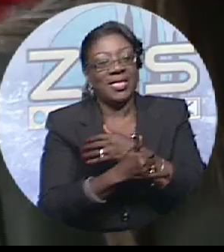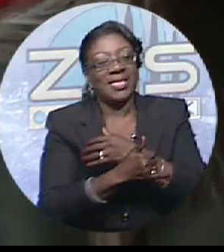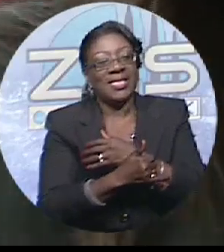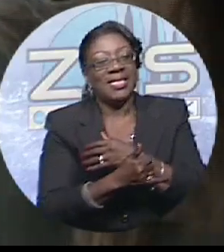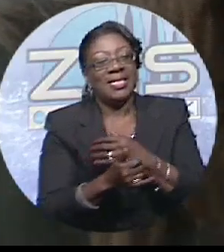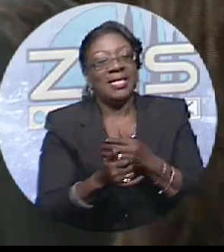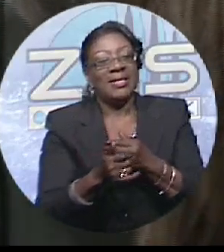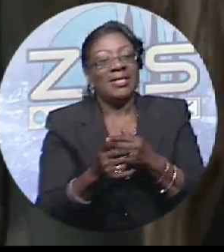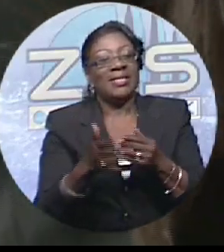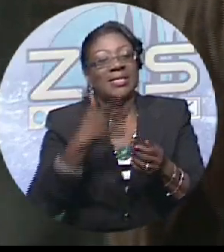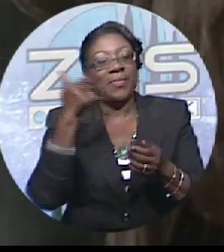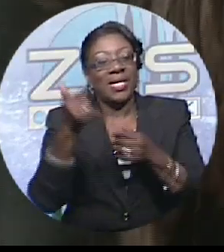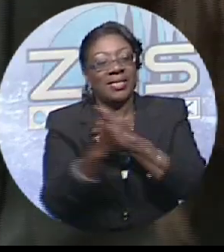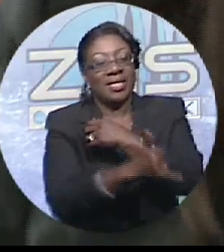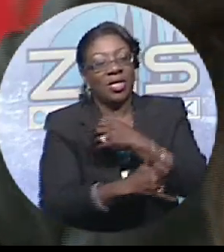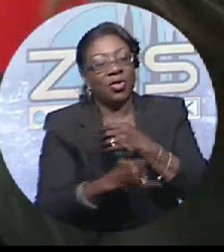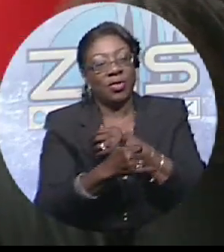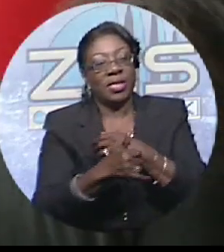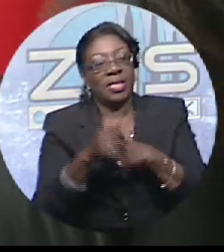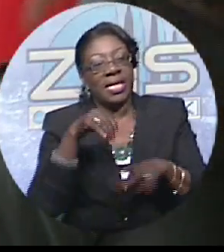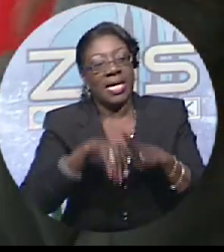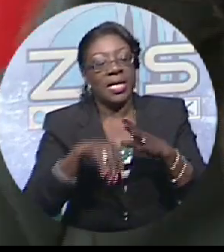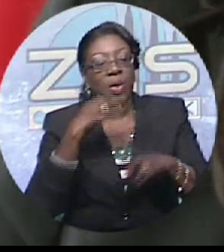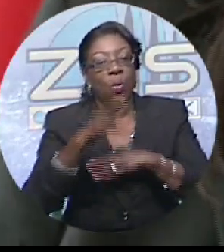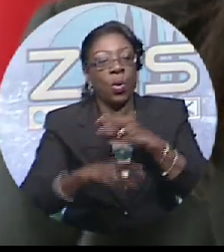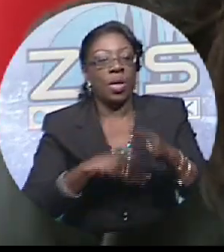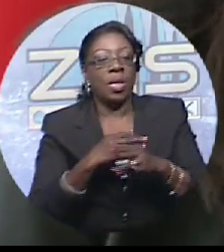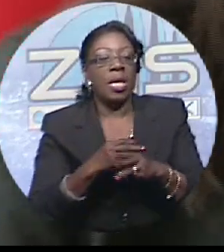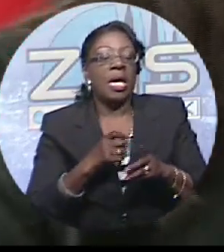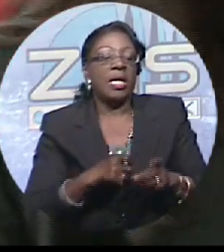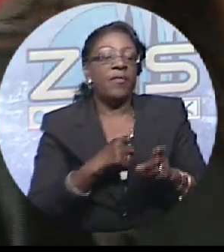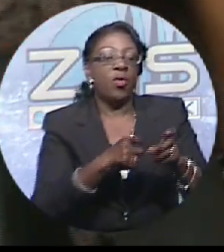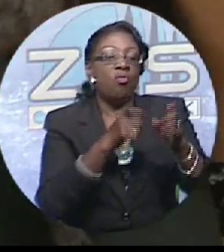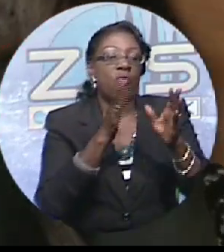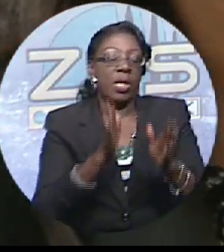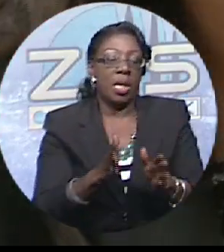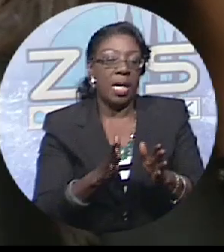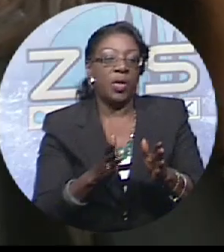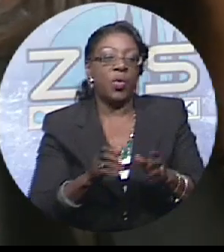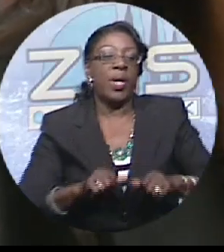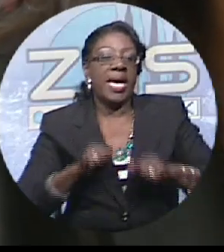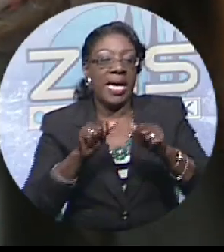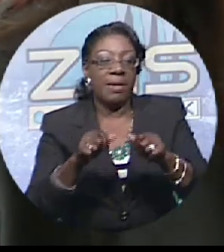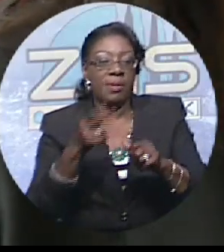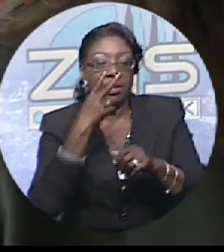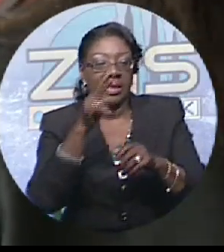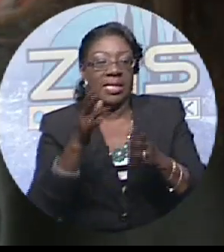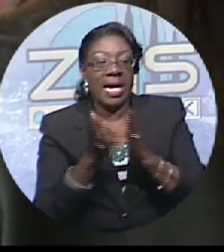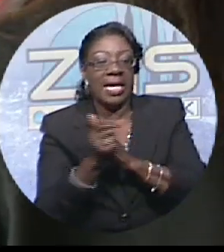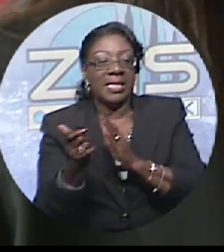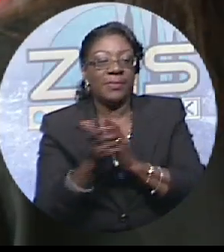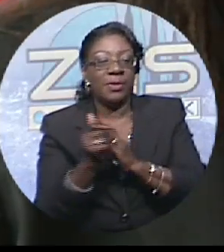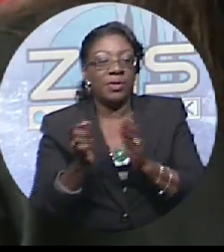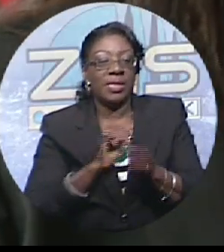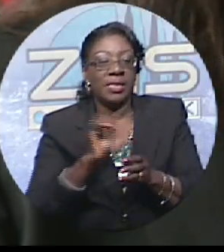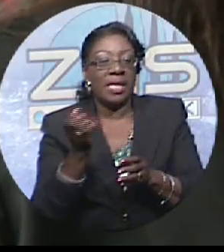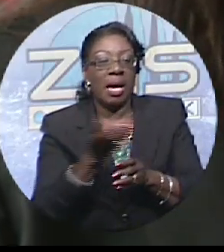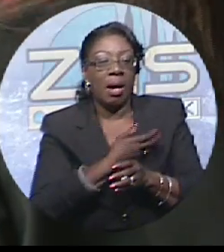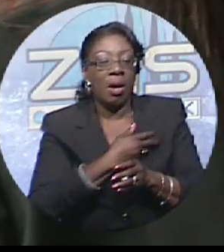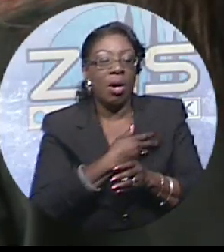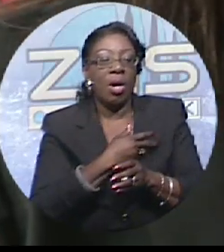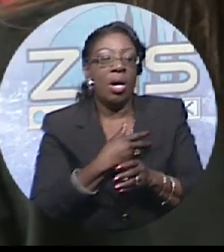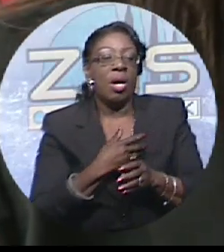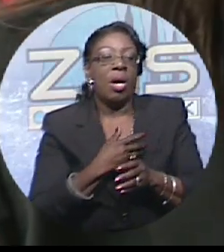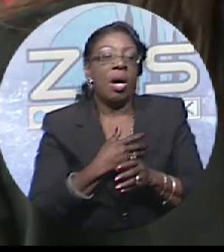little country. This is the best country in the world. And if you're a runner and you're able to see and experience our geography on